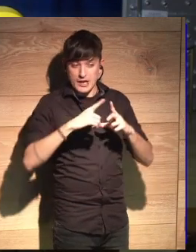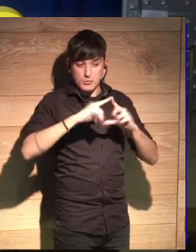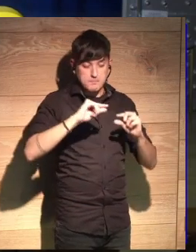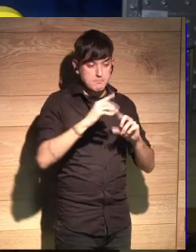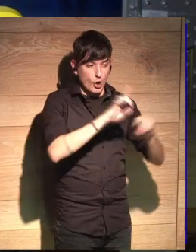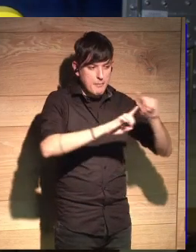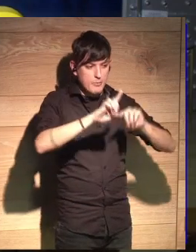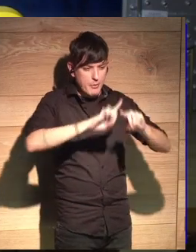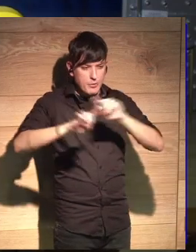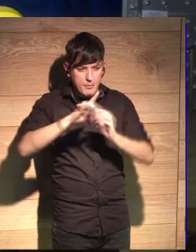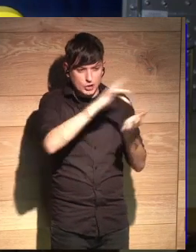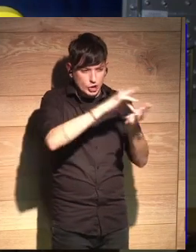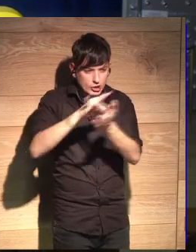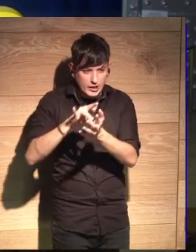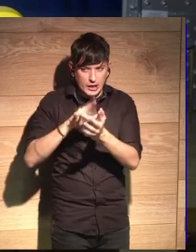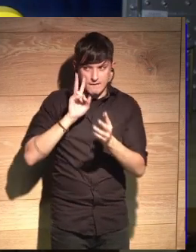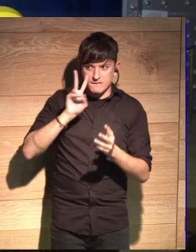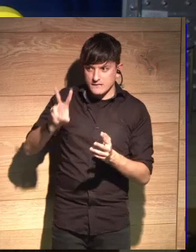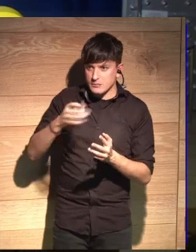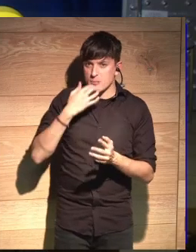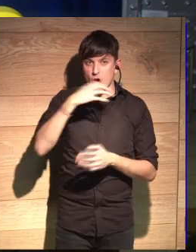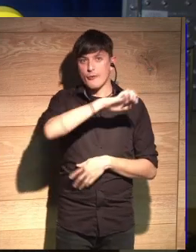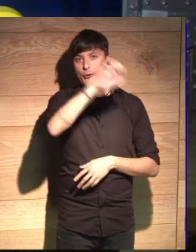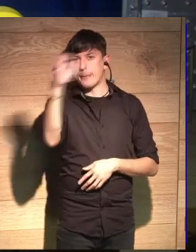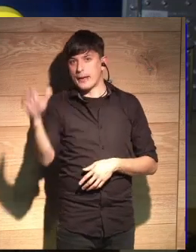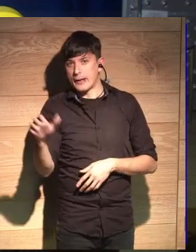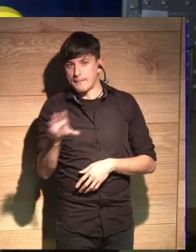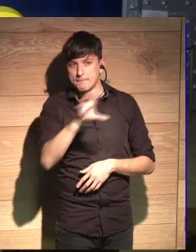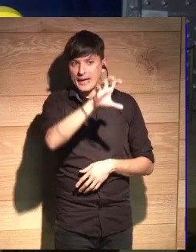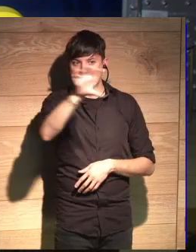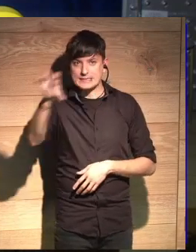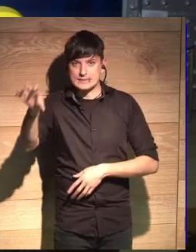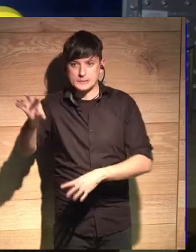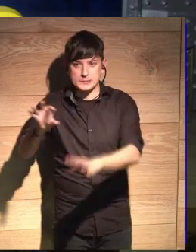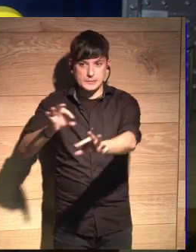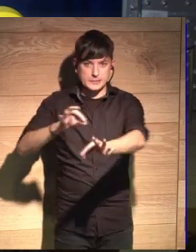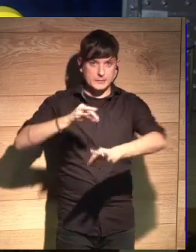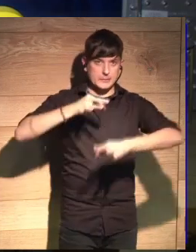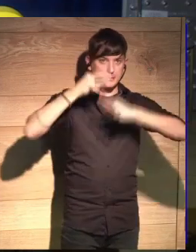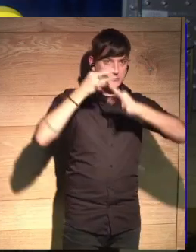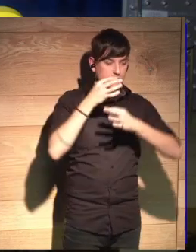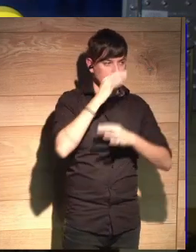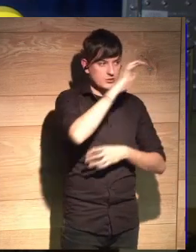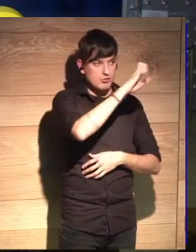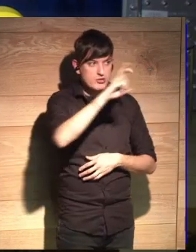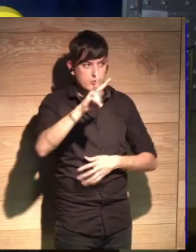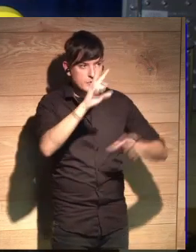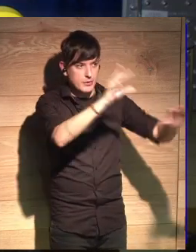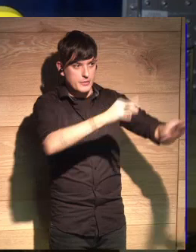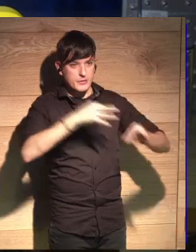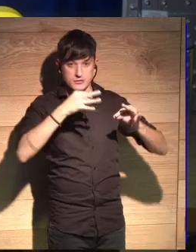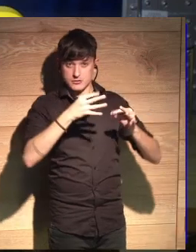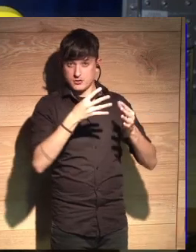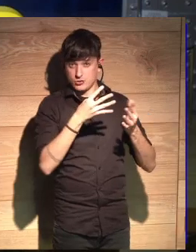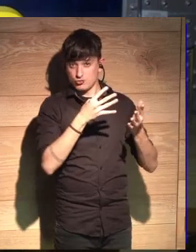country, the European country or the United States, whose solution to that problem was best suited to